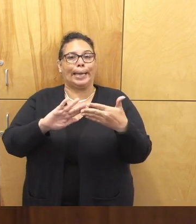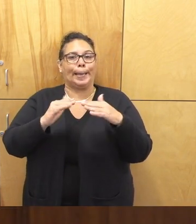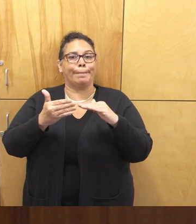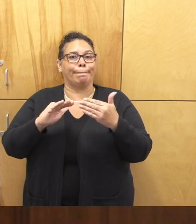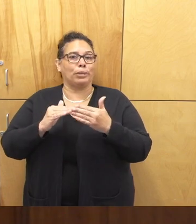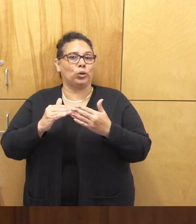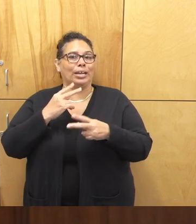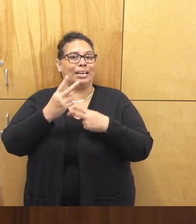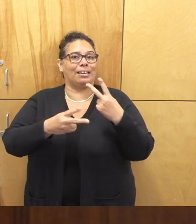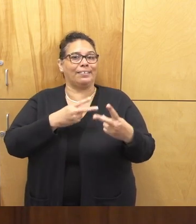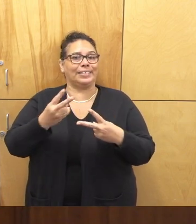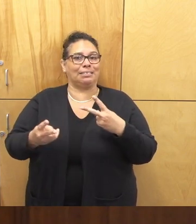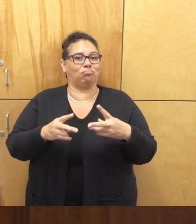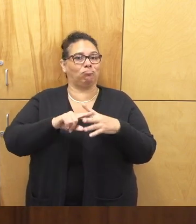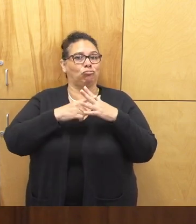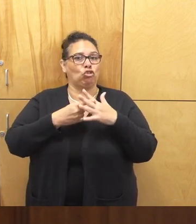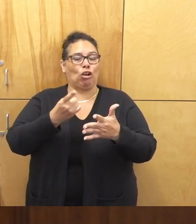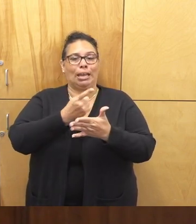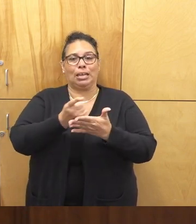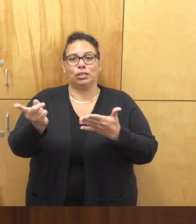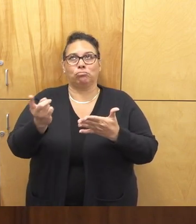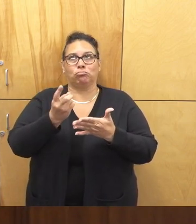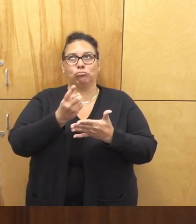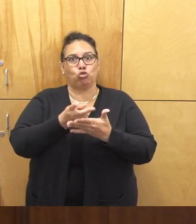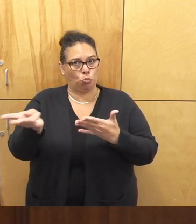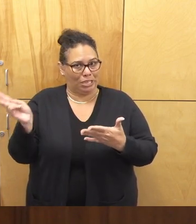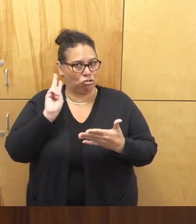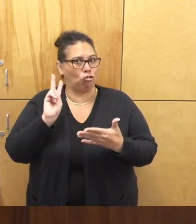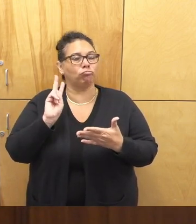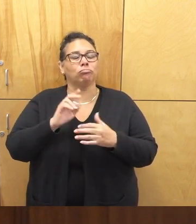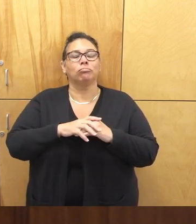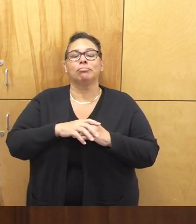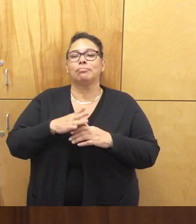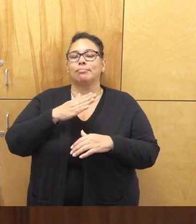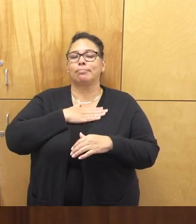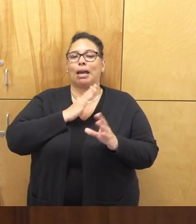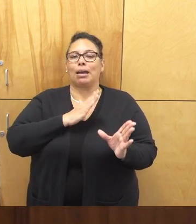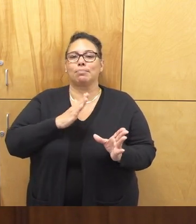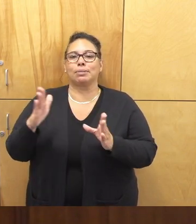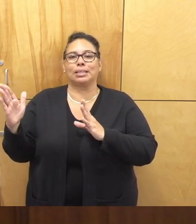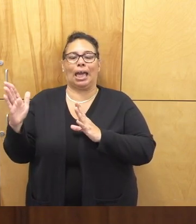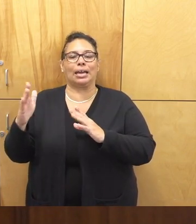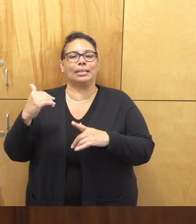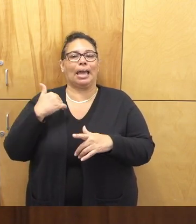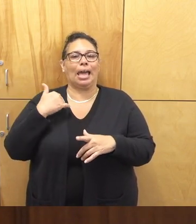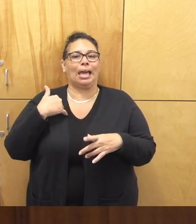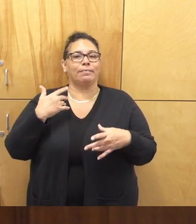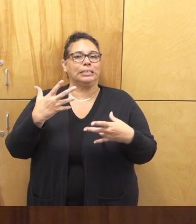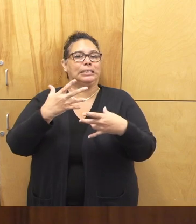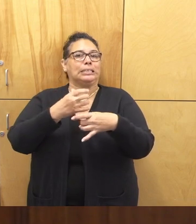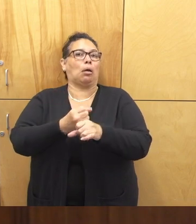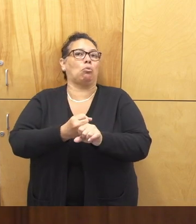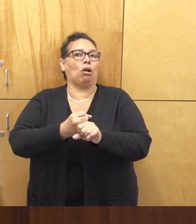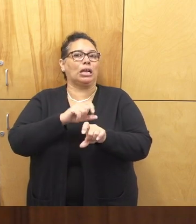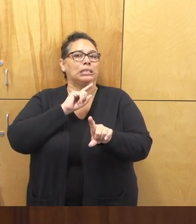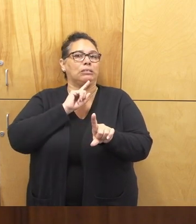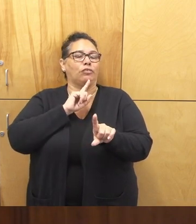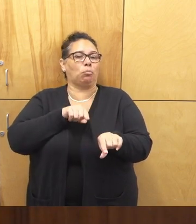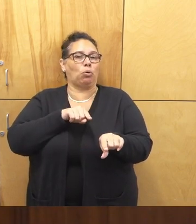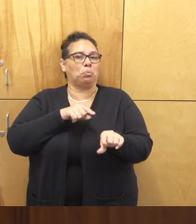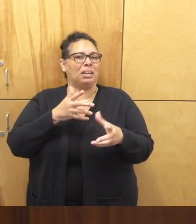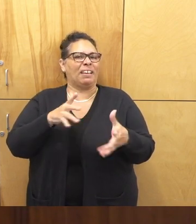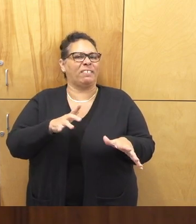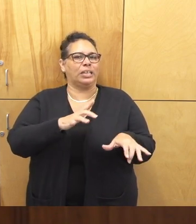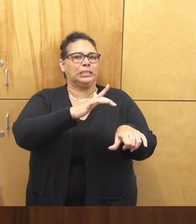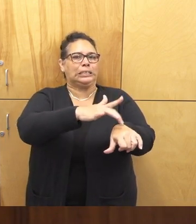weeks ago and I announced at our last board meeting. My plan is to provide a summarized report after I finish visiting all of